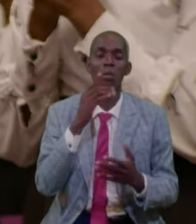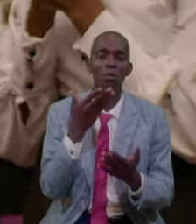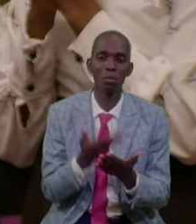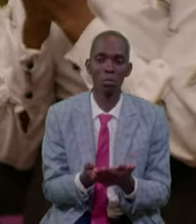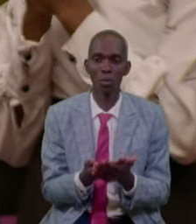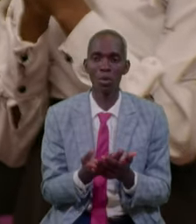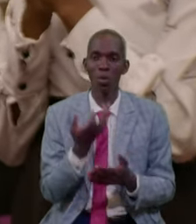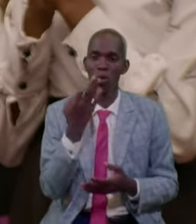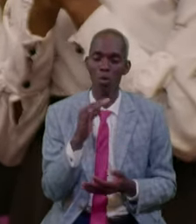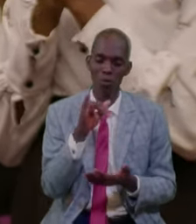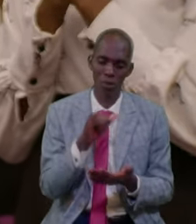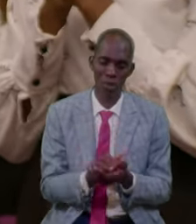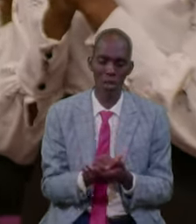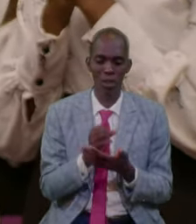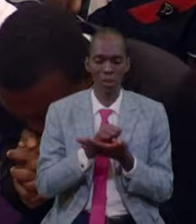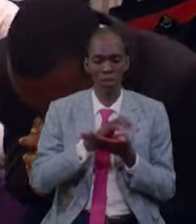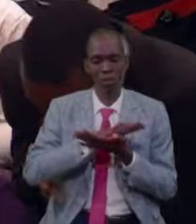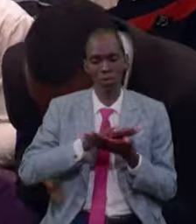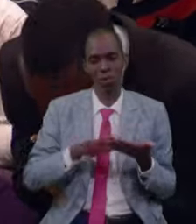of that sanctification?